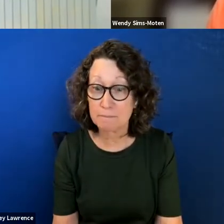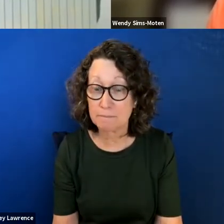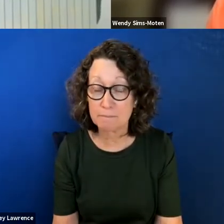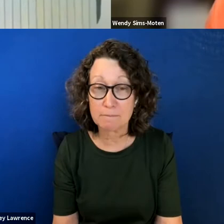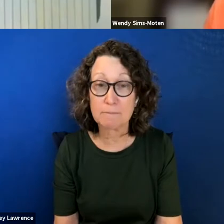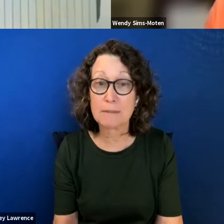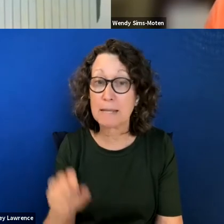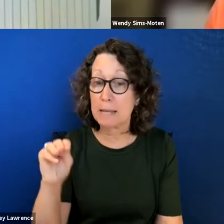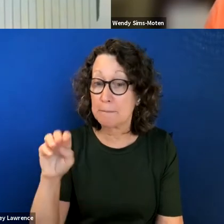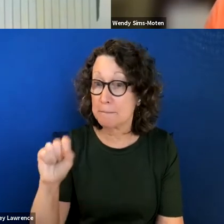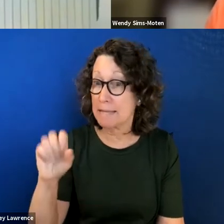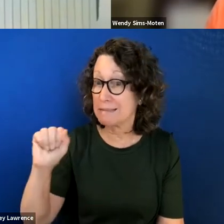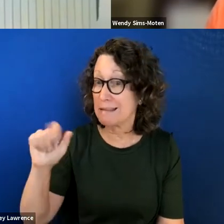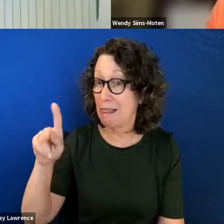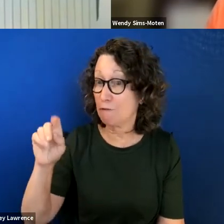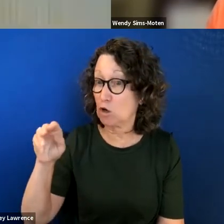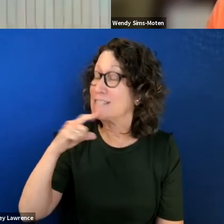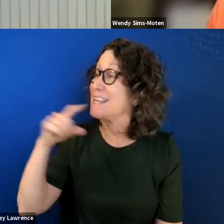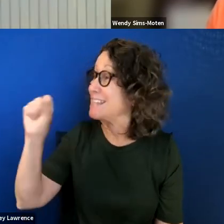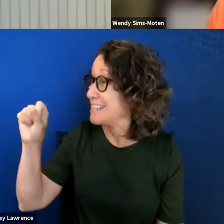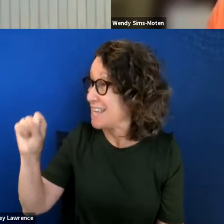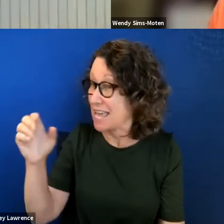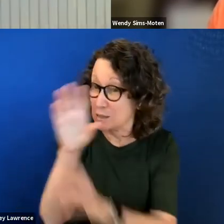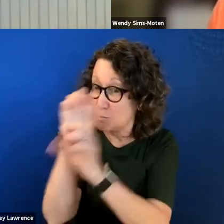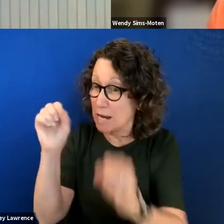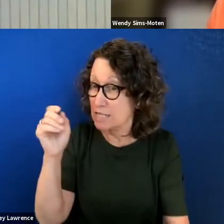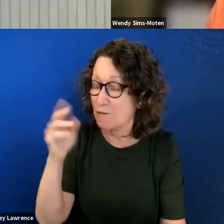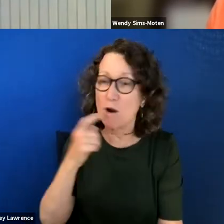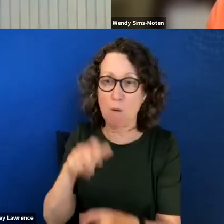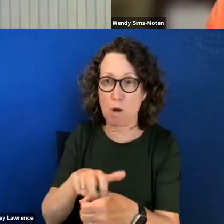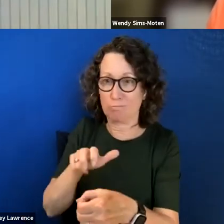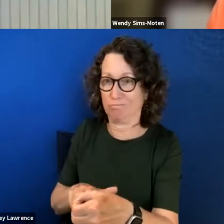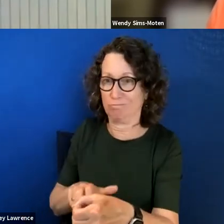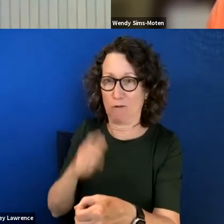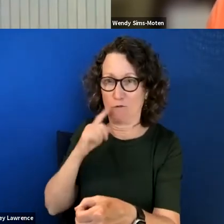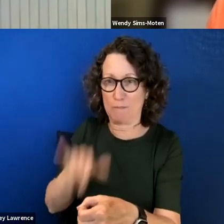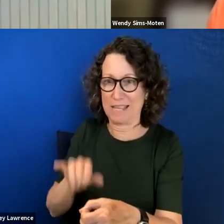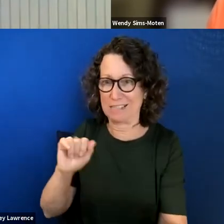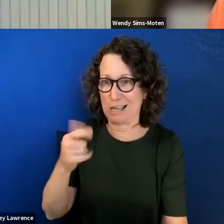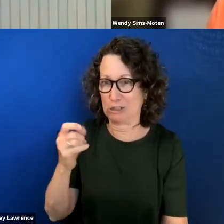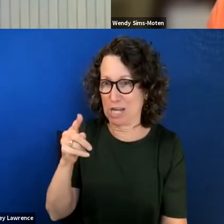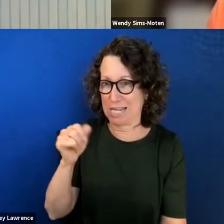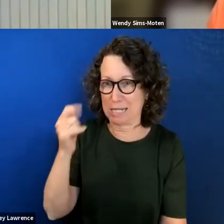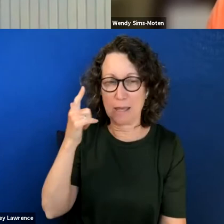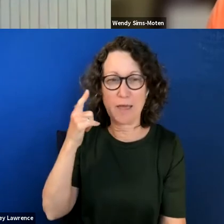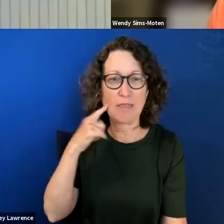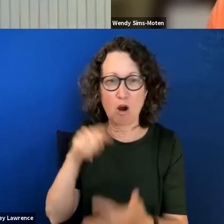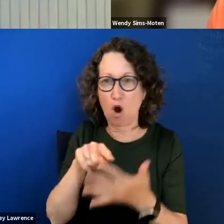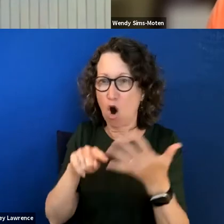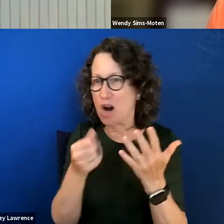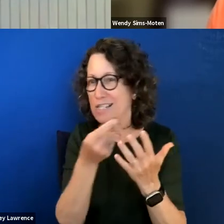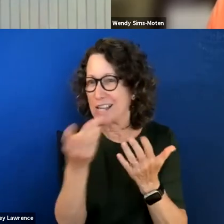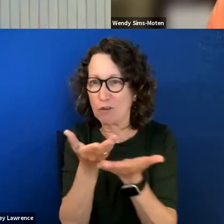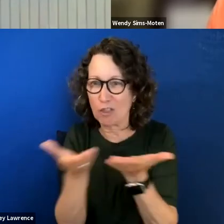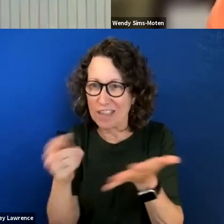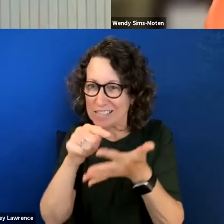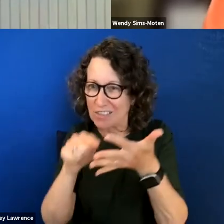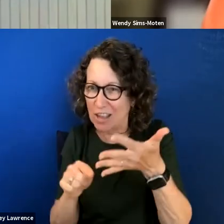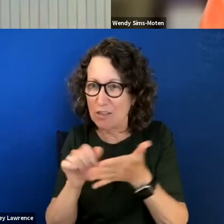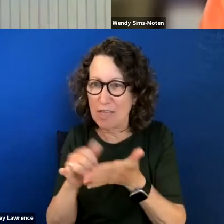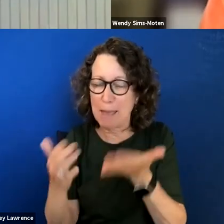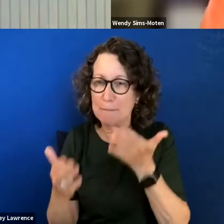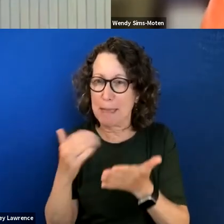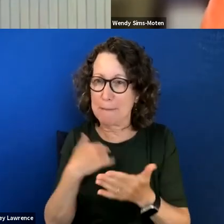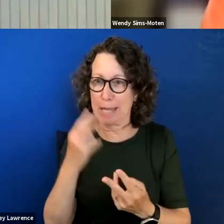Ms. Alvarez? Yes, President Ford, I'd like to recuse myself from the consent agenda as there are several items there that may